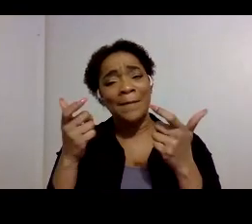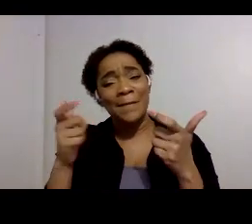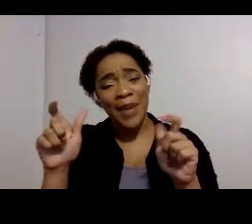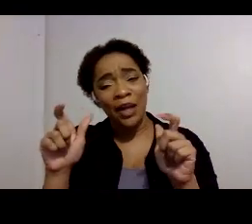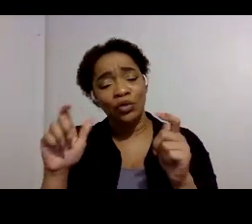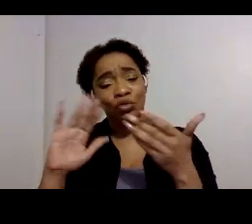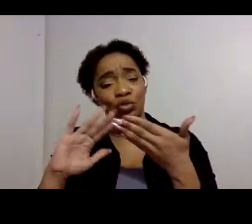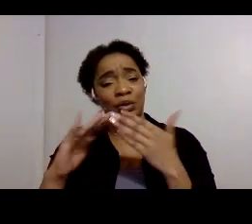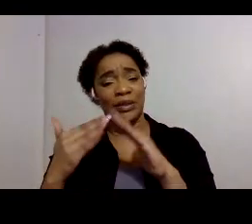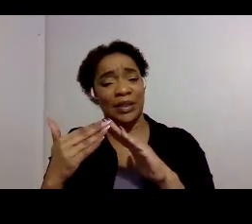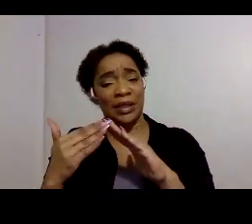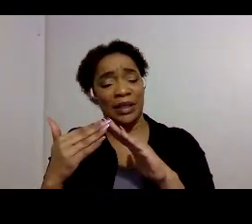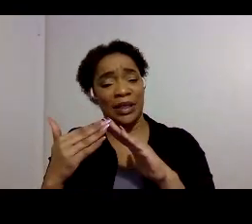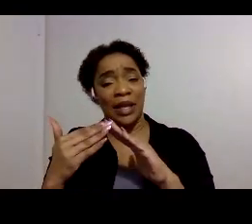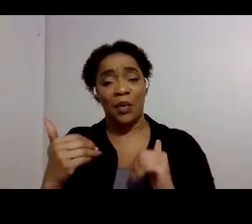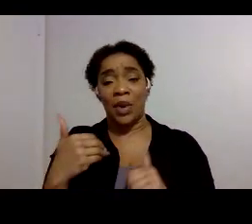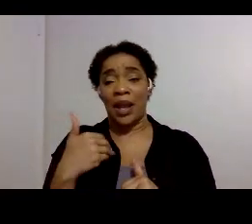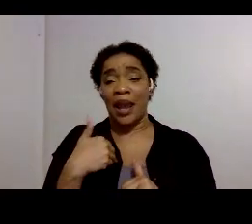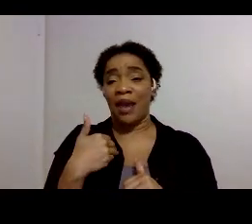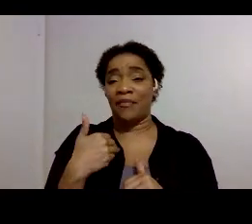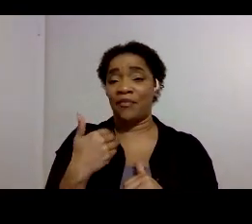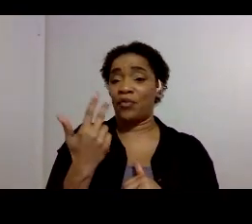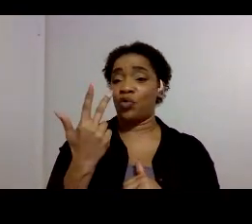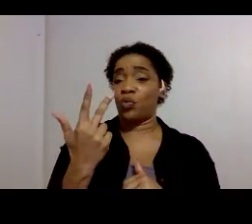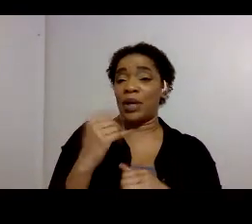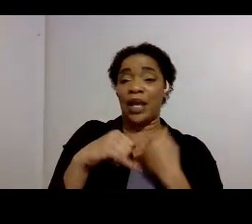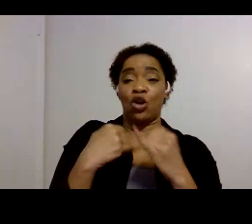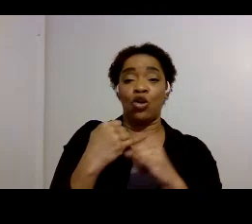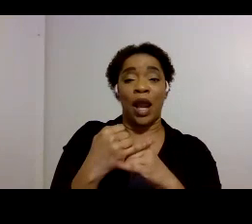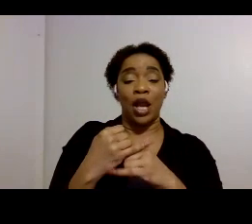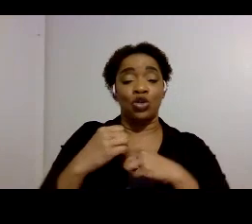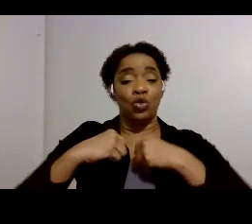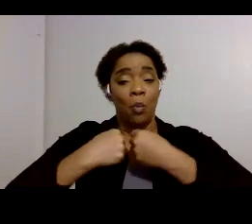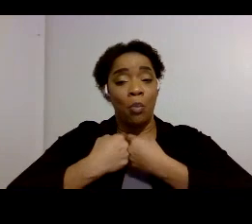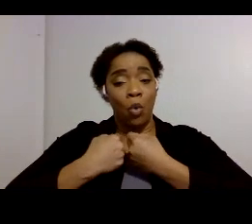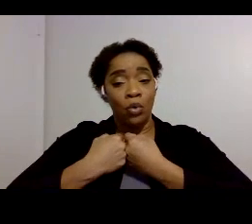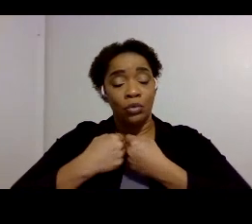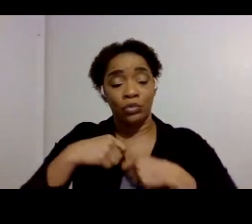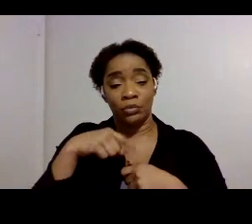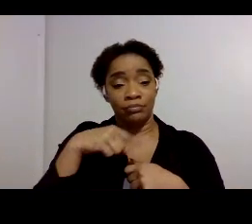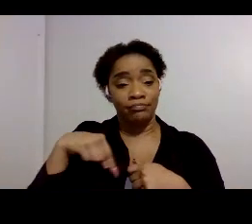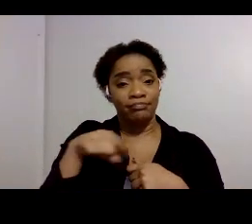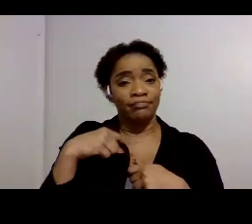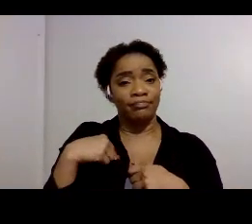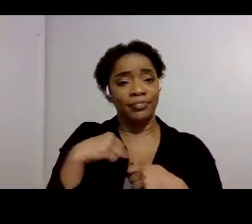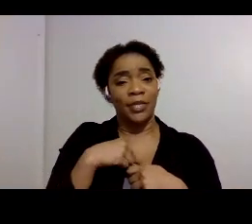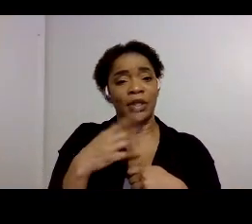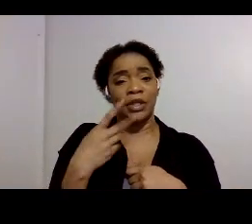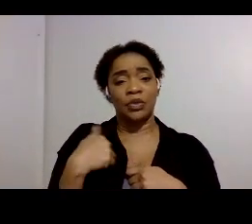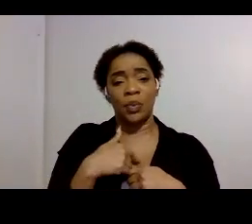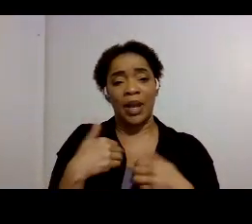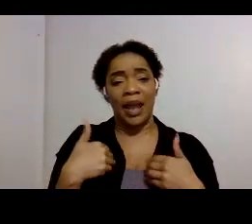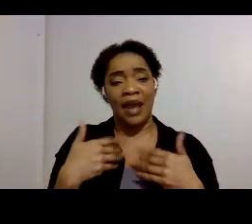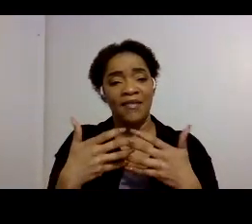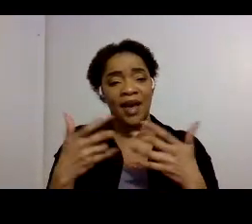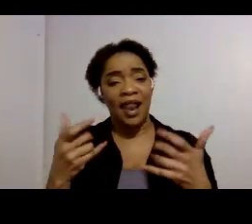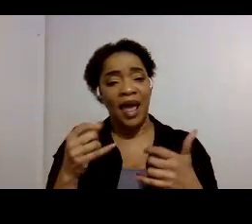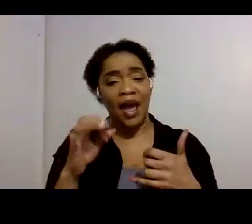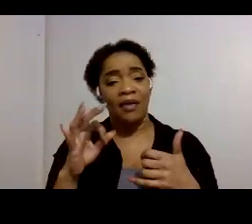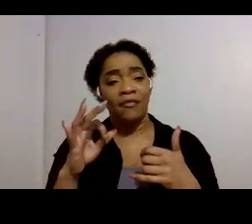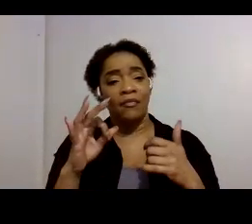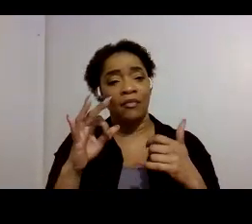three international borders. And we have a lot of government buildings. We want to be